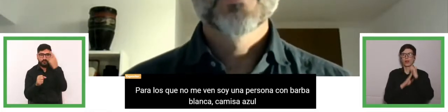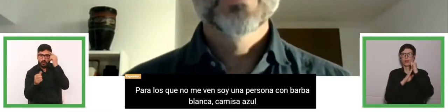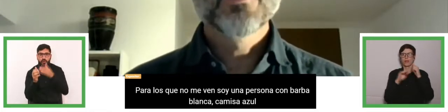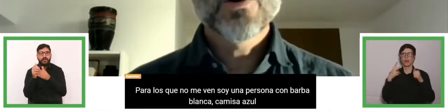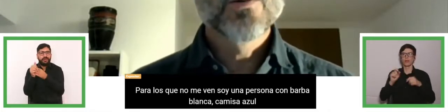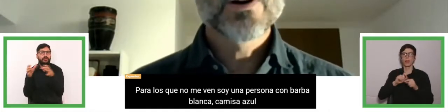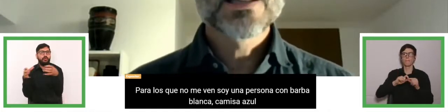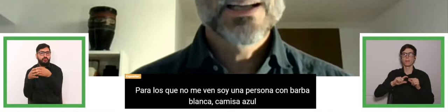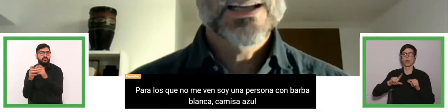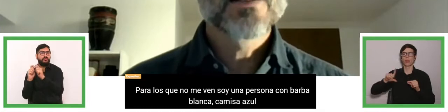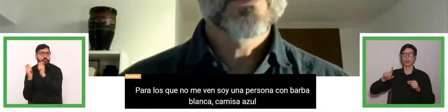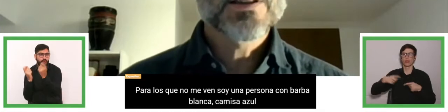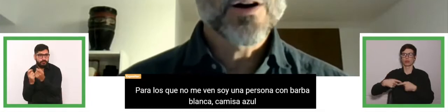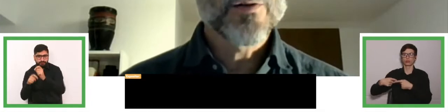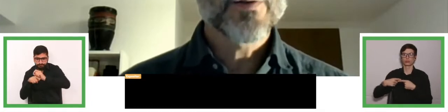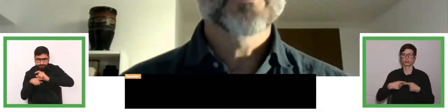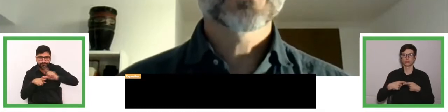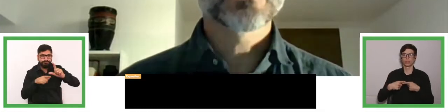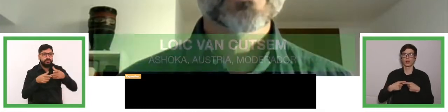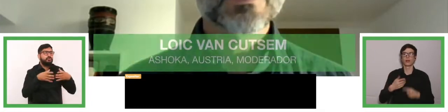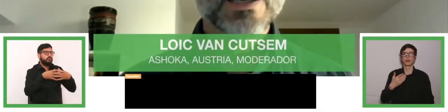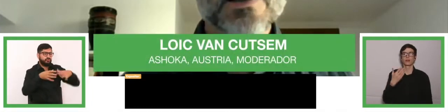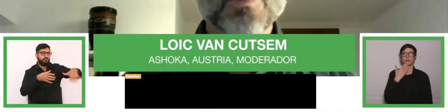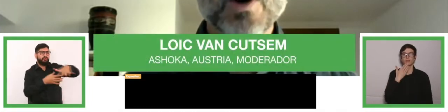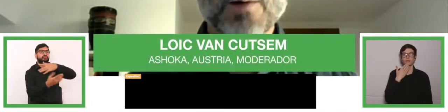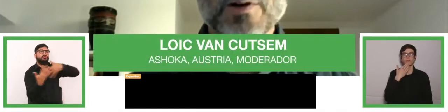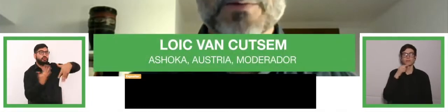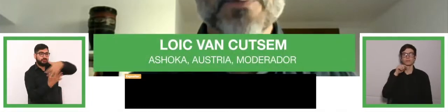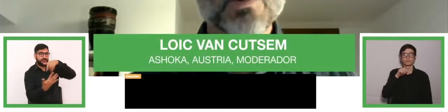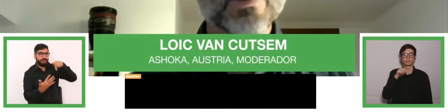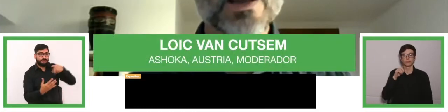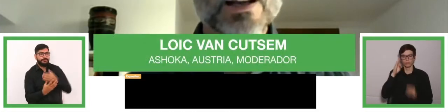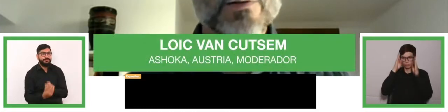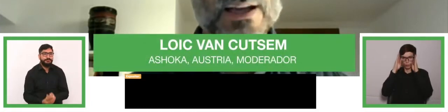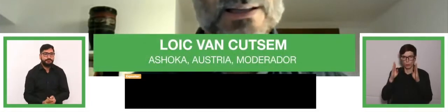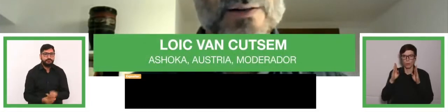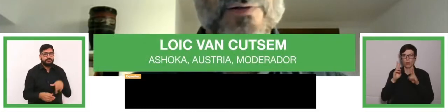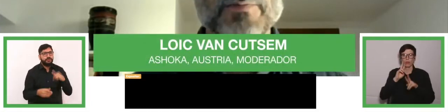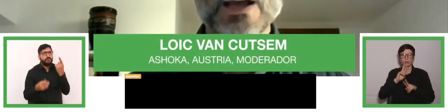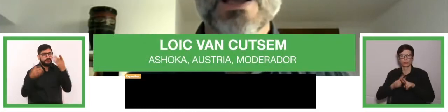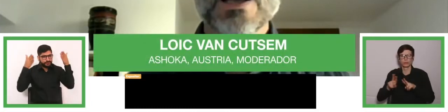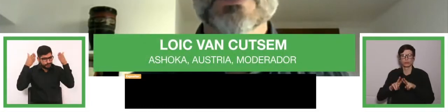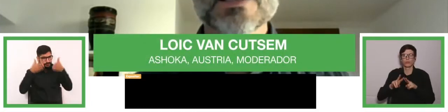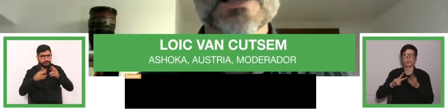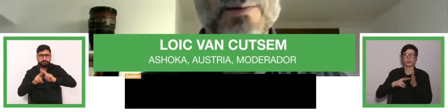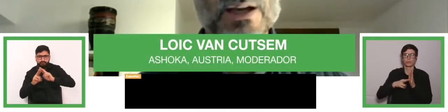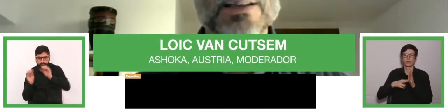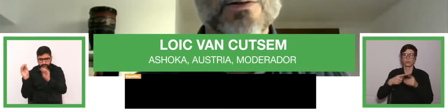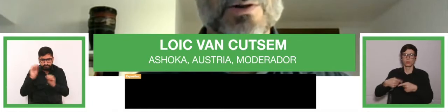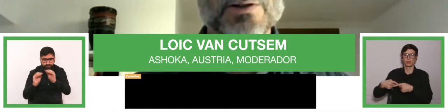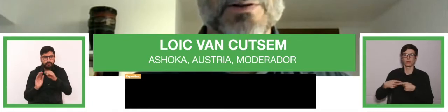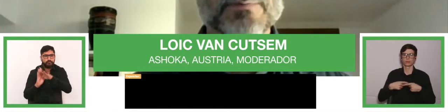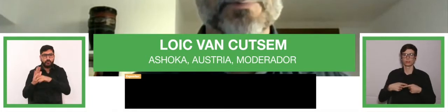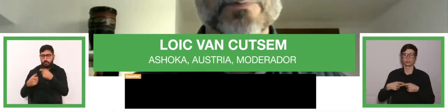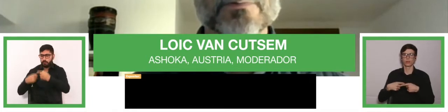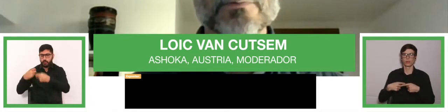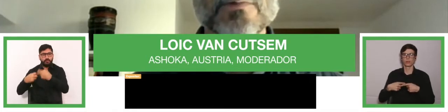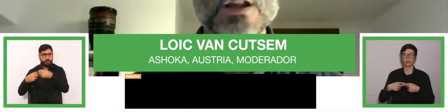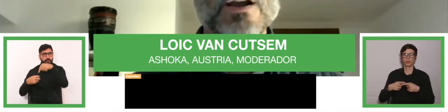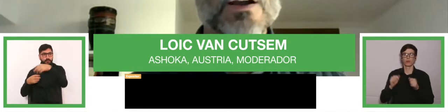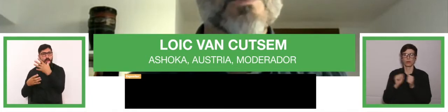makers. People who are seeking to solve societal problems with innovative and systemic